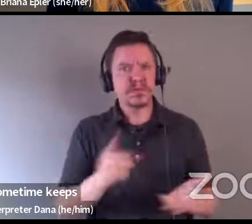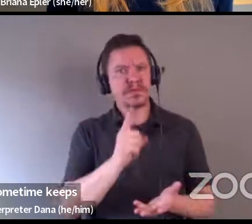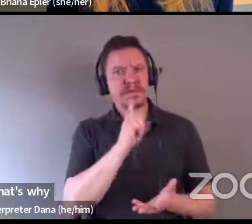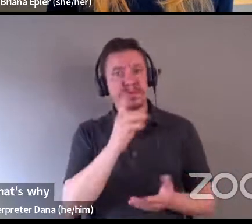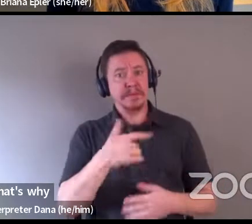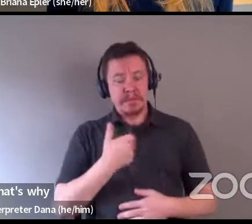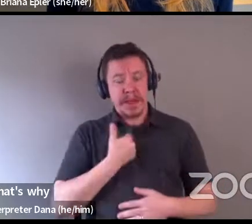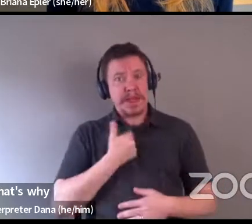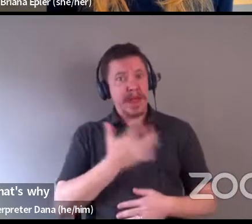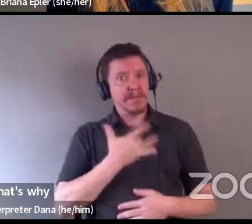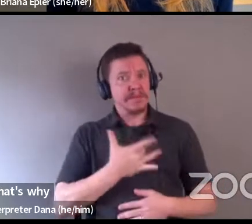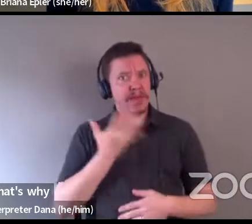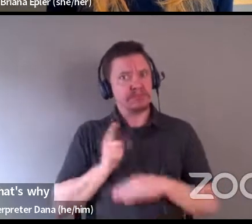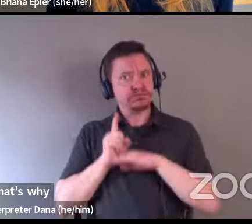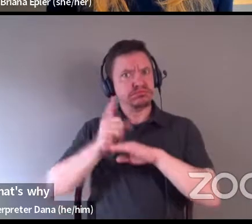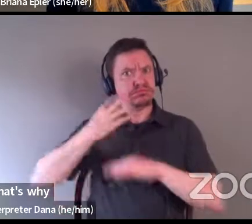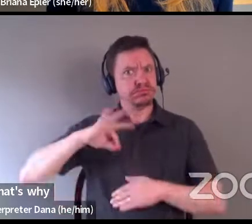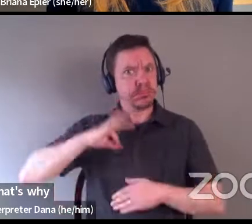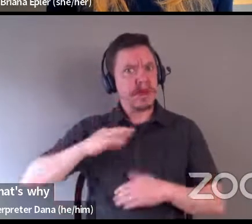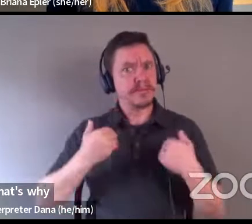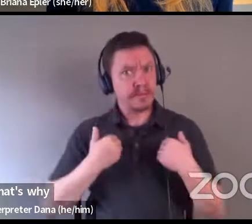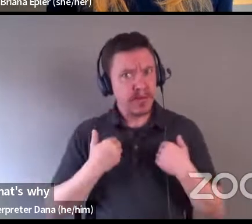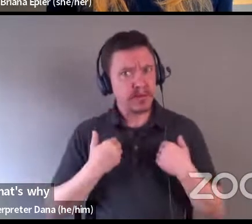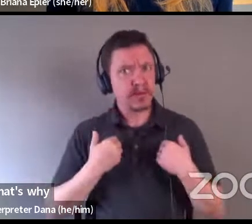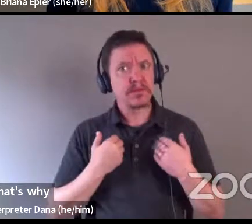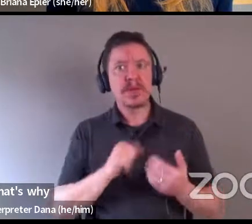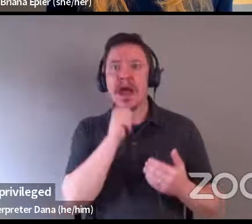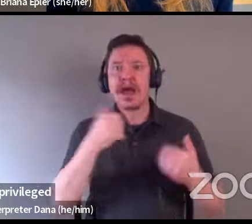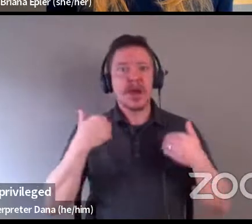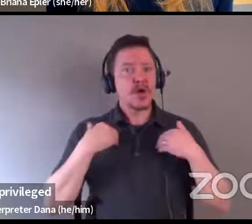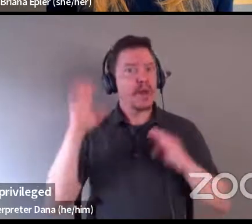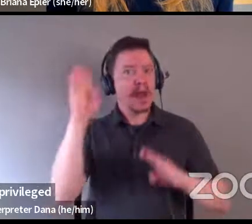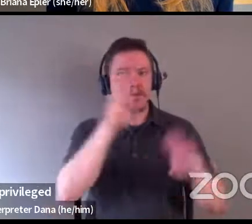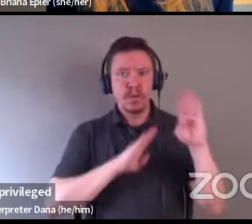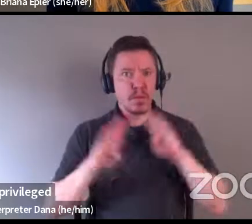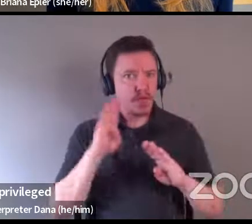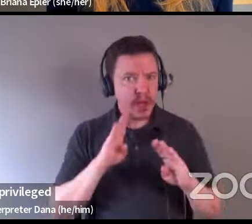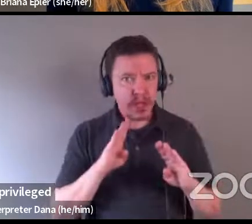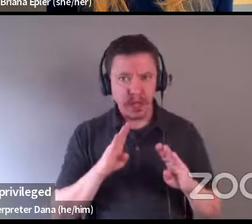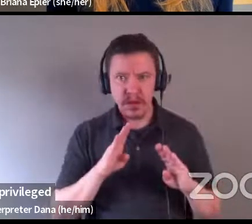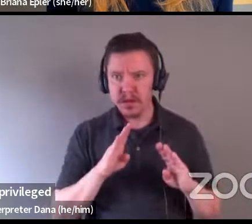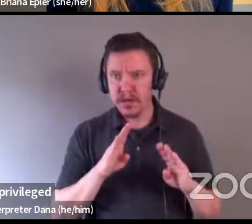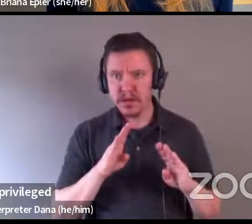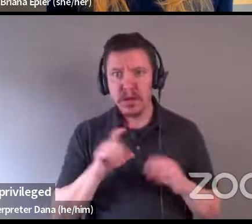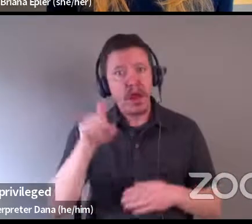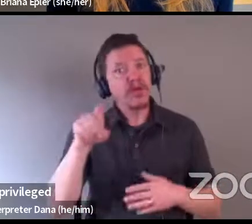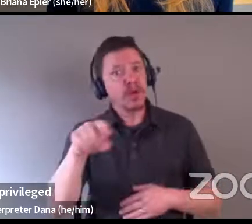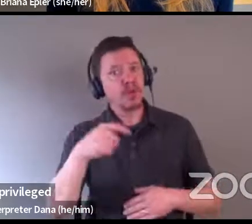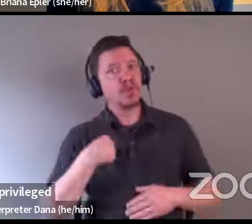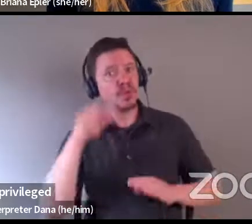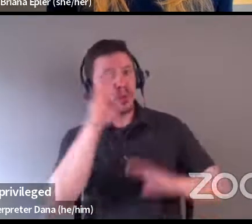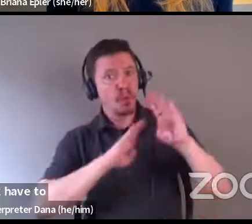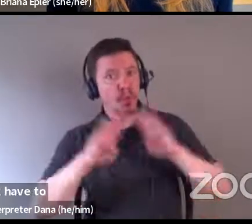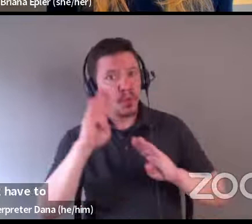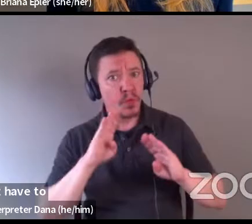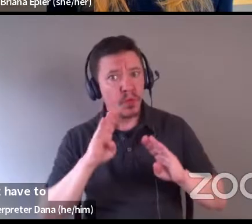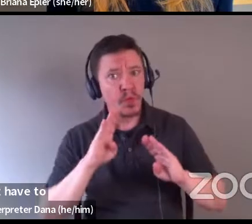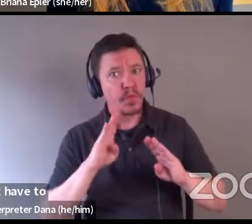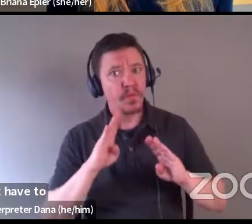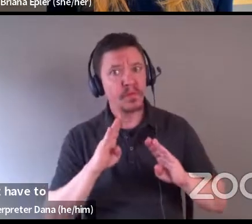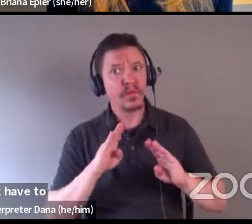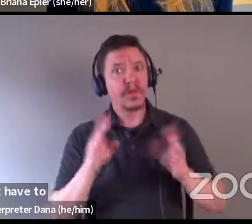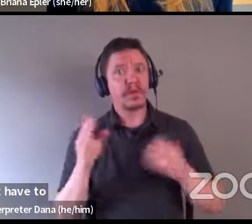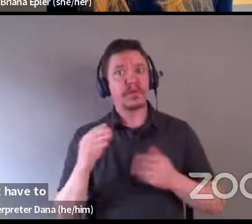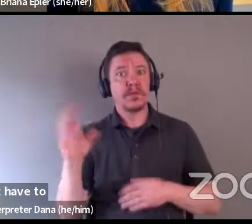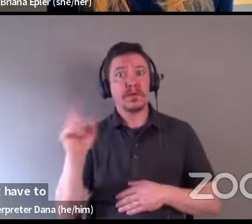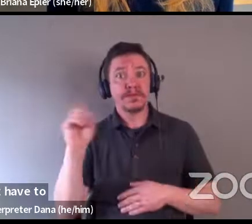privileged that, I don't have to worry. I mean, I do have to worry where the next accessible